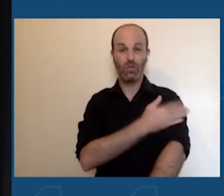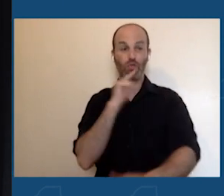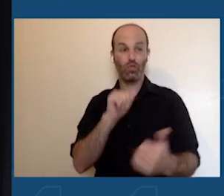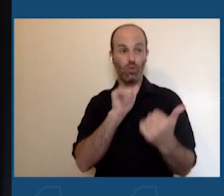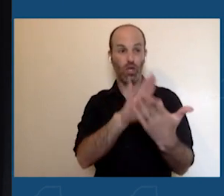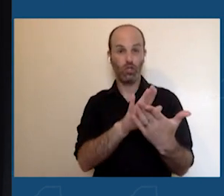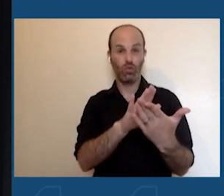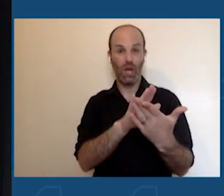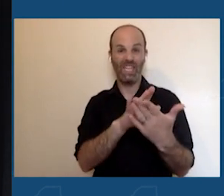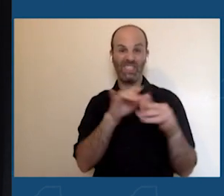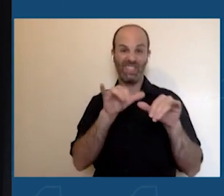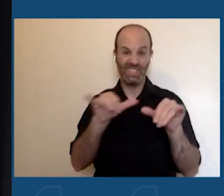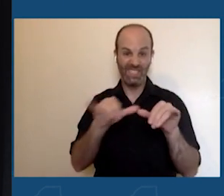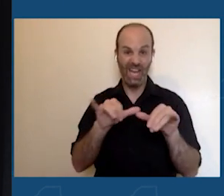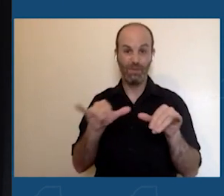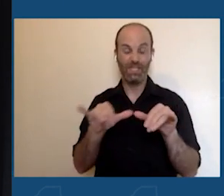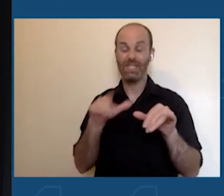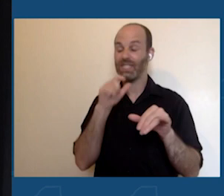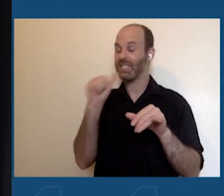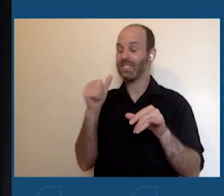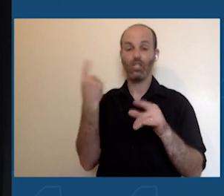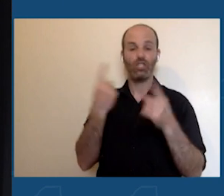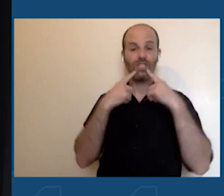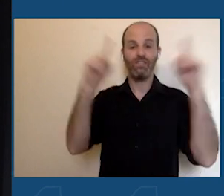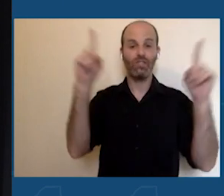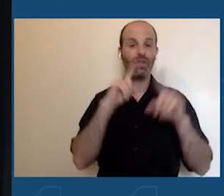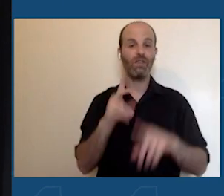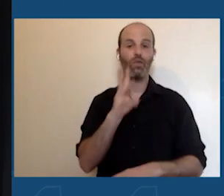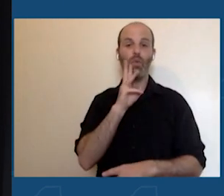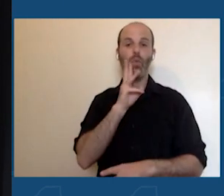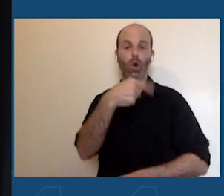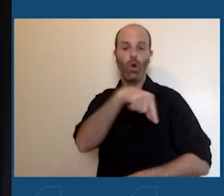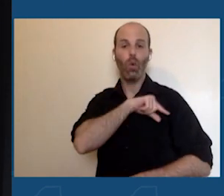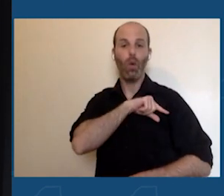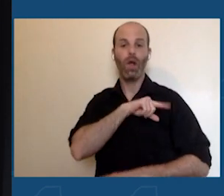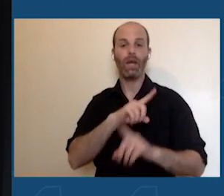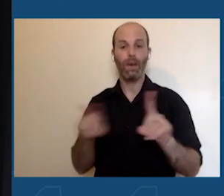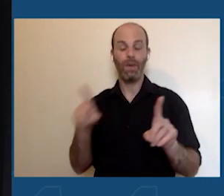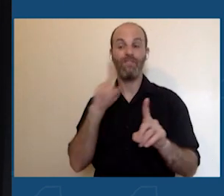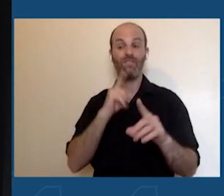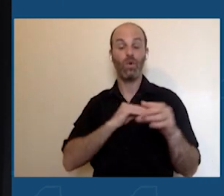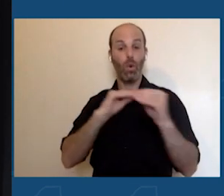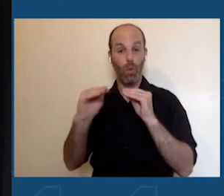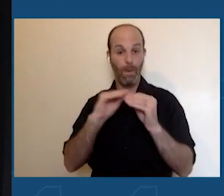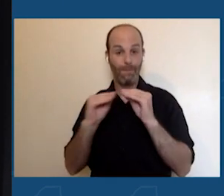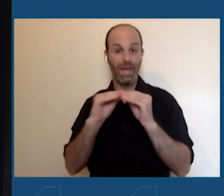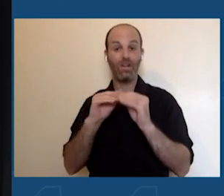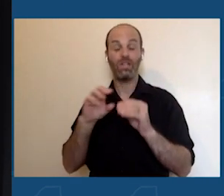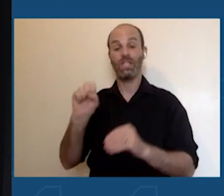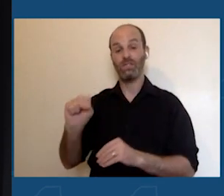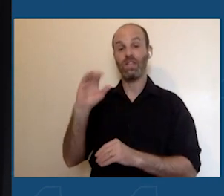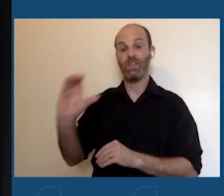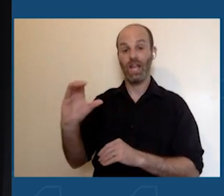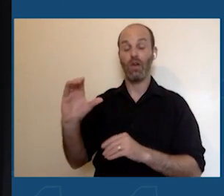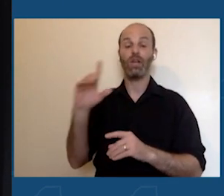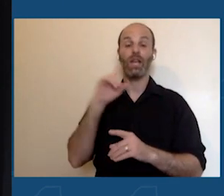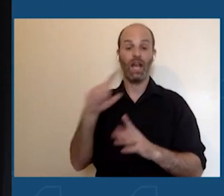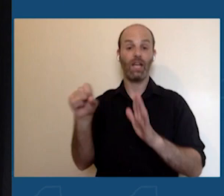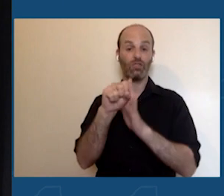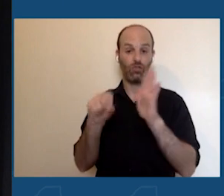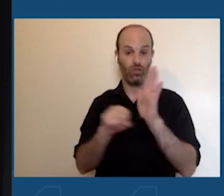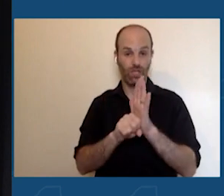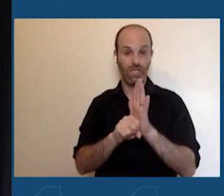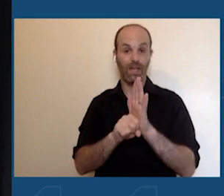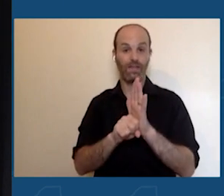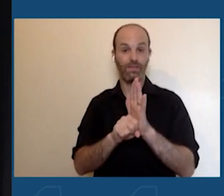just a victory for drinking water quality, but also for ratepayers of Suffolk County and New York State. Treatment